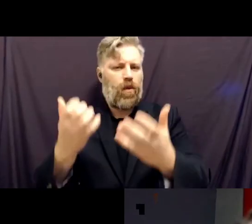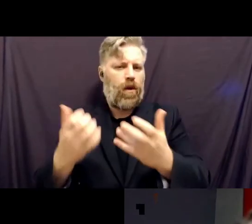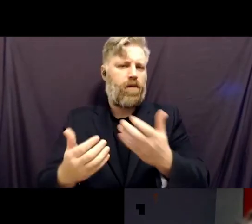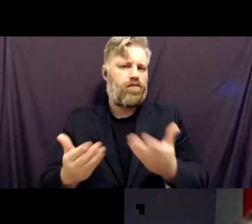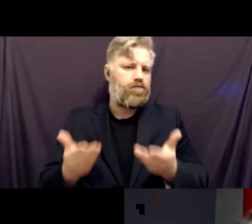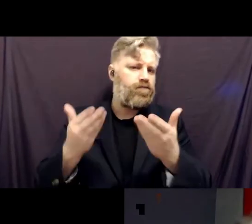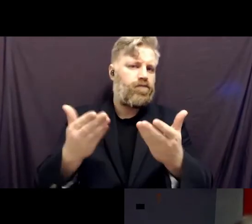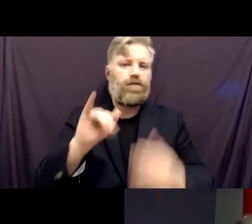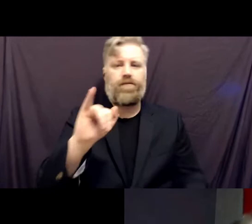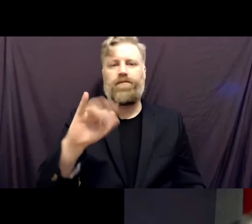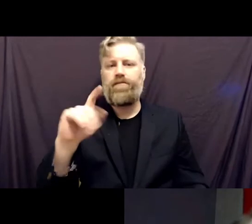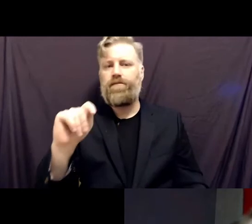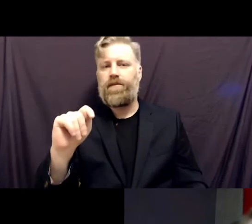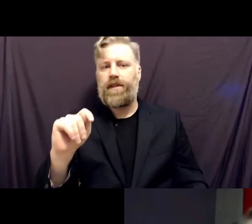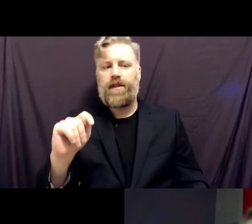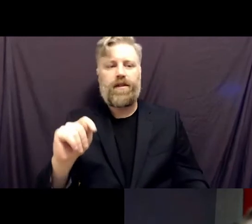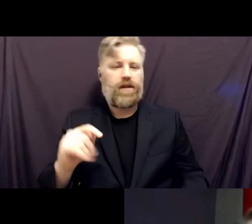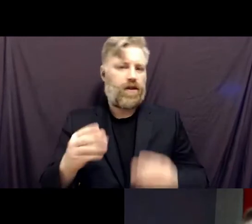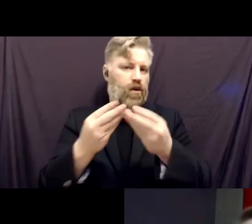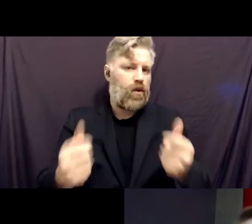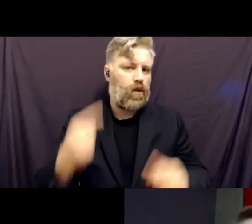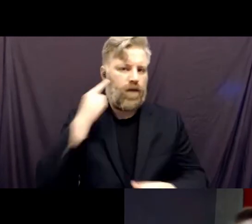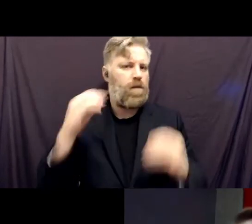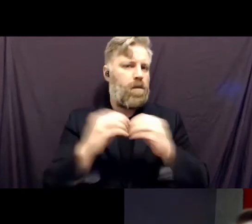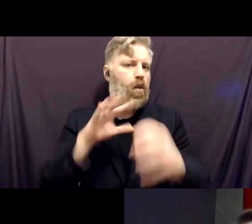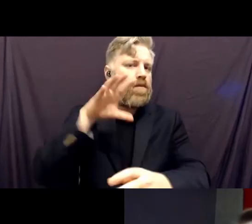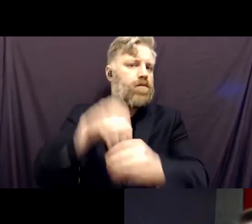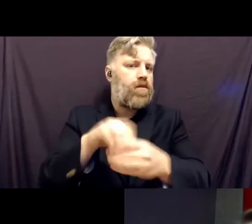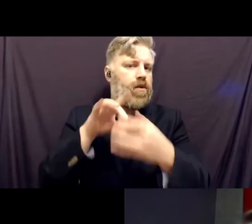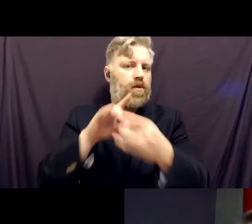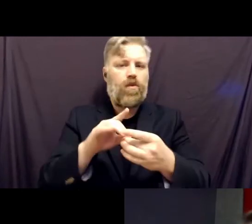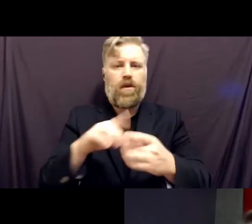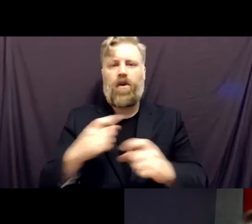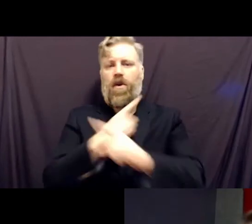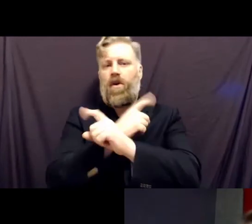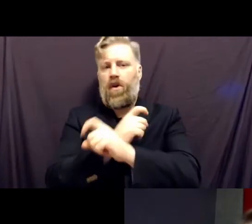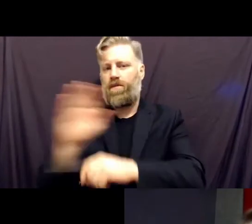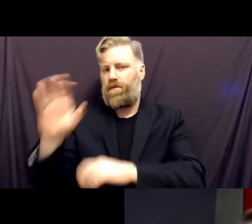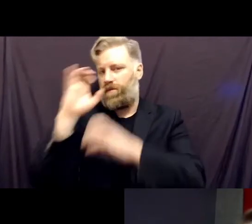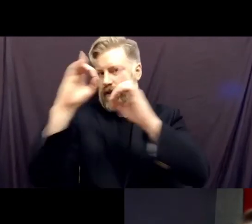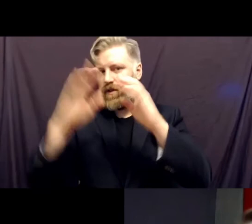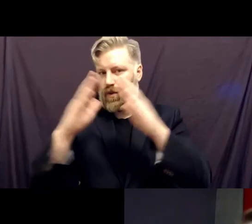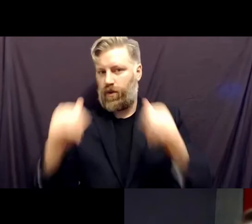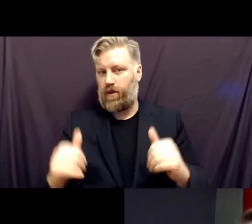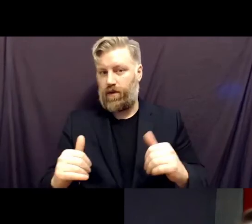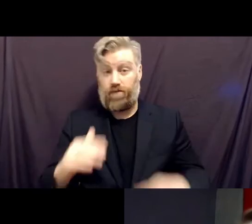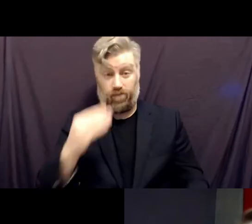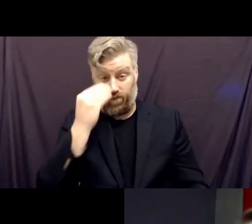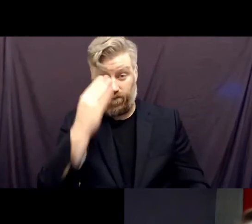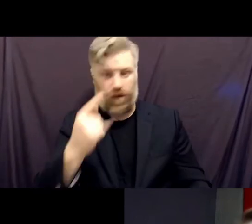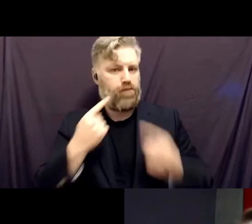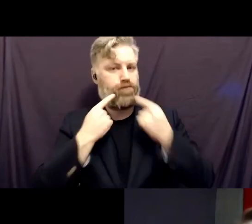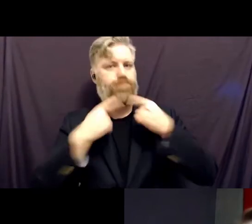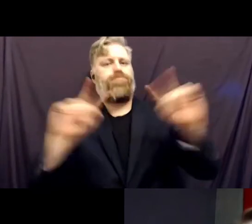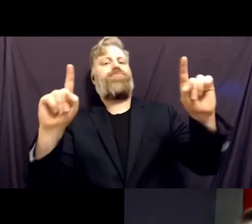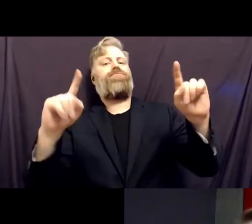more inclusion in the Austrian educational system. It was a big success, so that